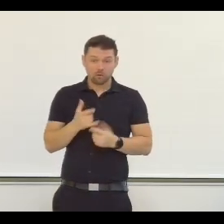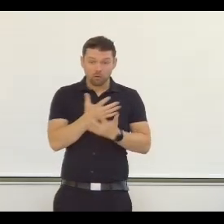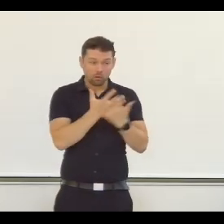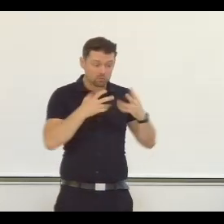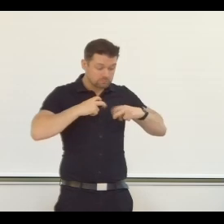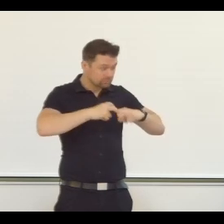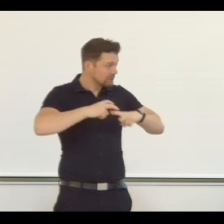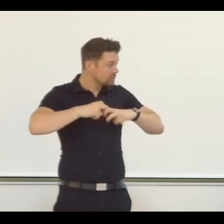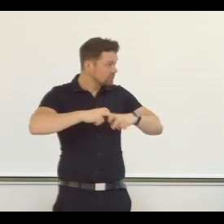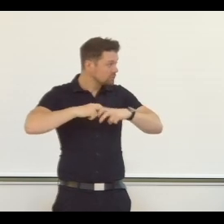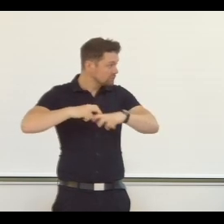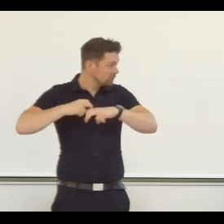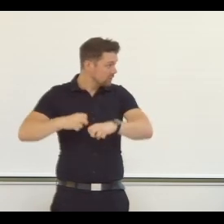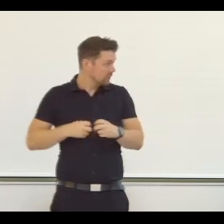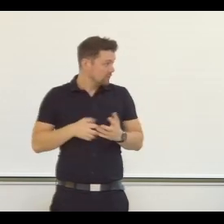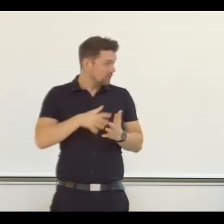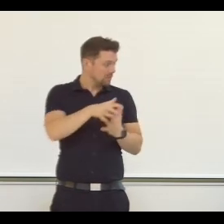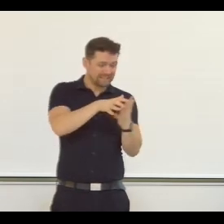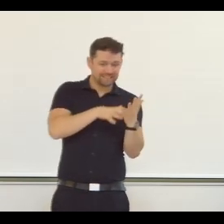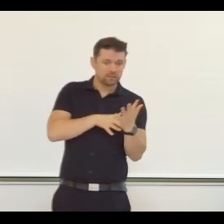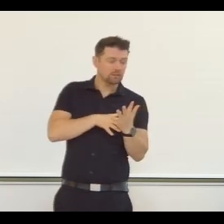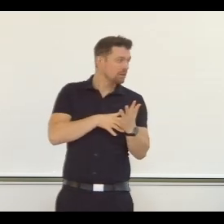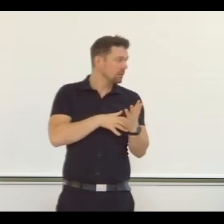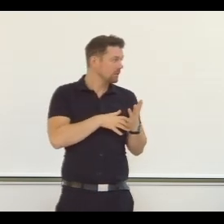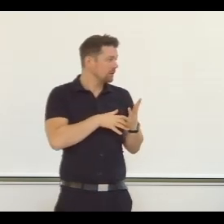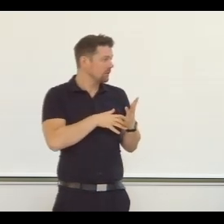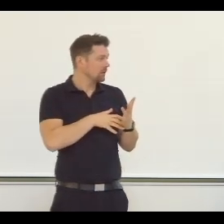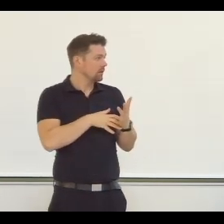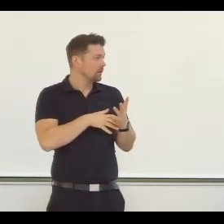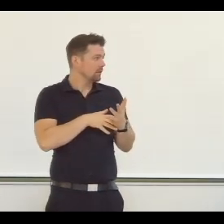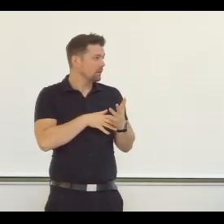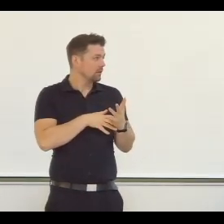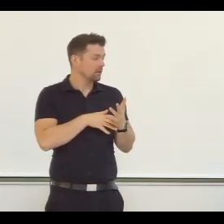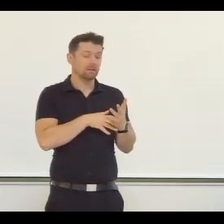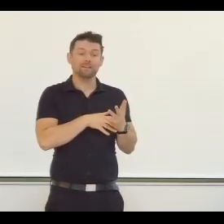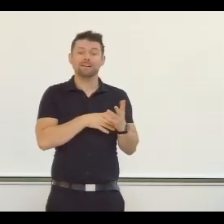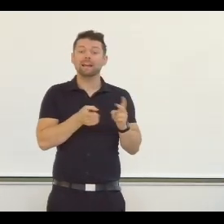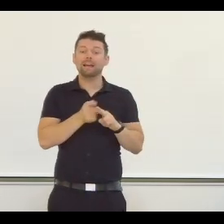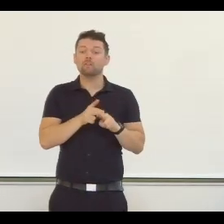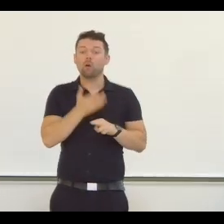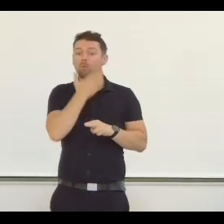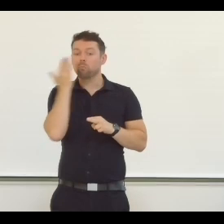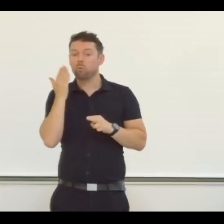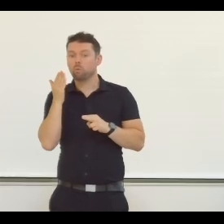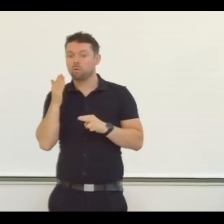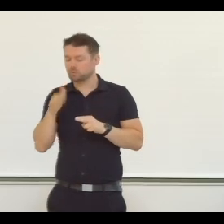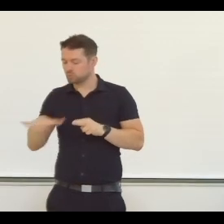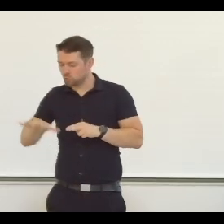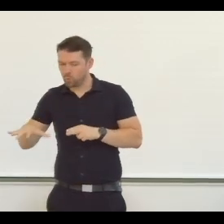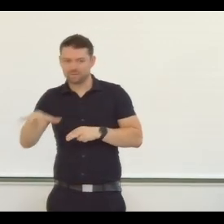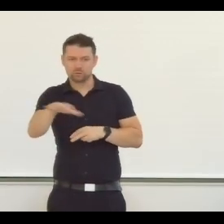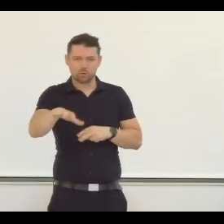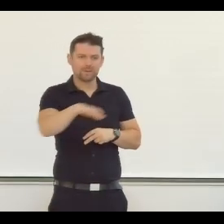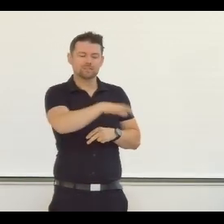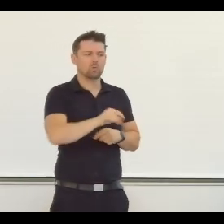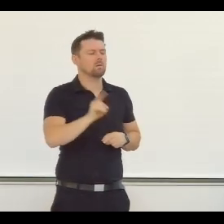is that the other bases that didn't have this kind of zoning, all the crew members always complained about the lack of sound insulation. And so we